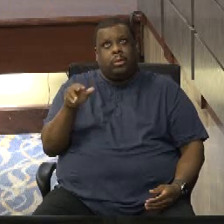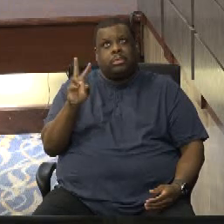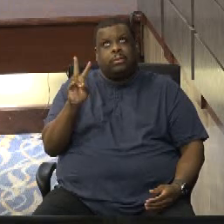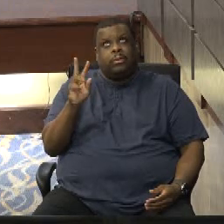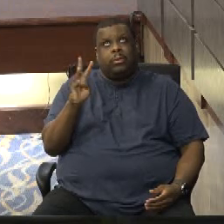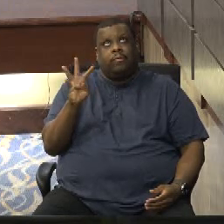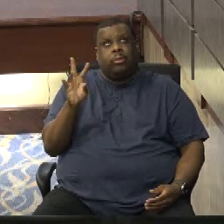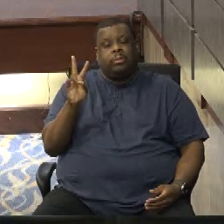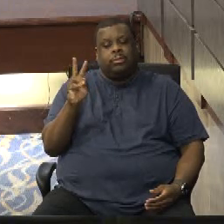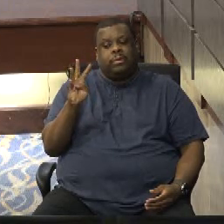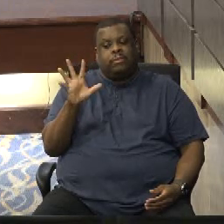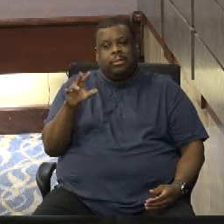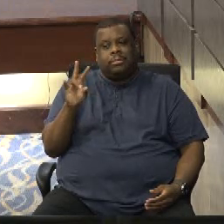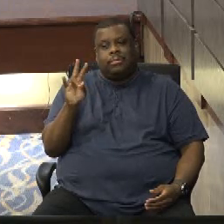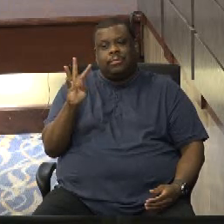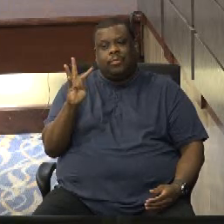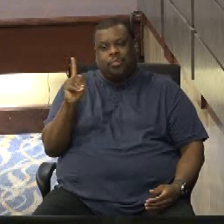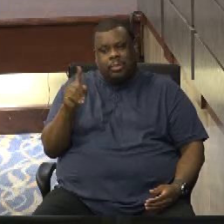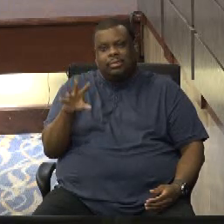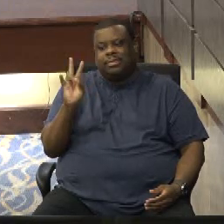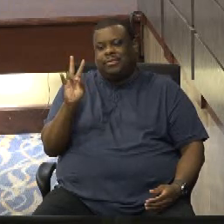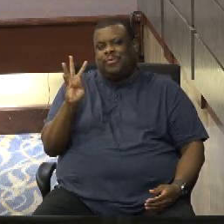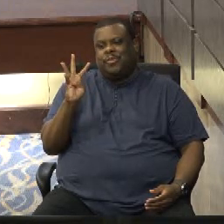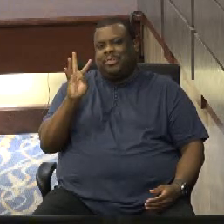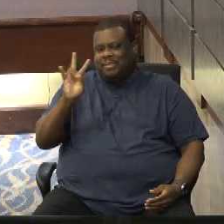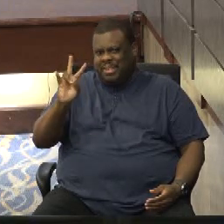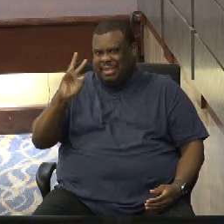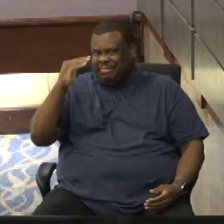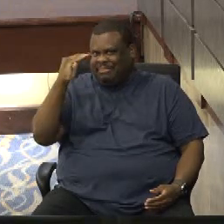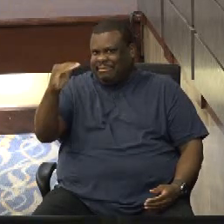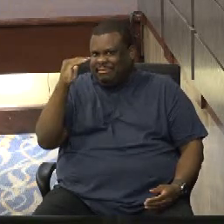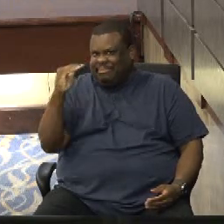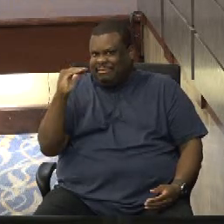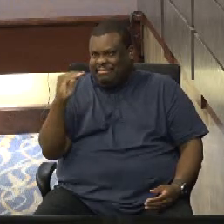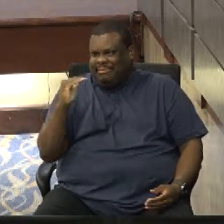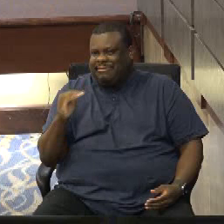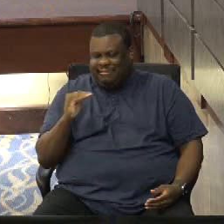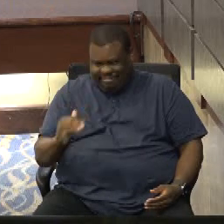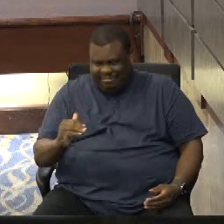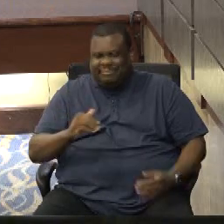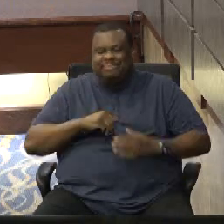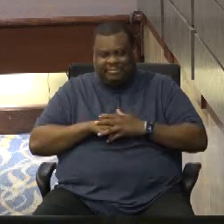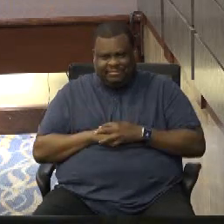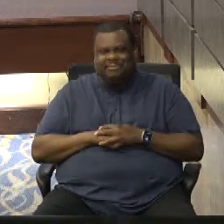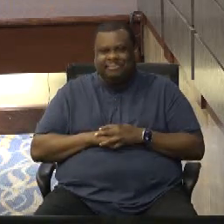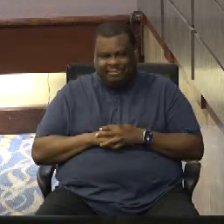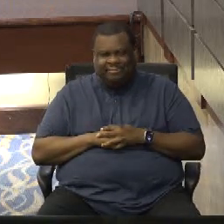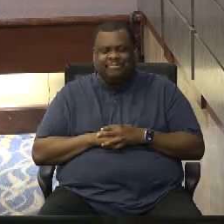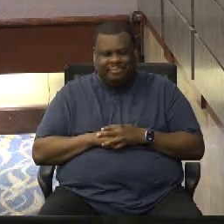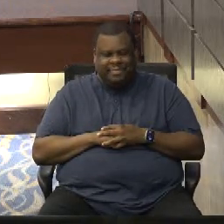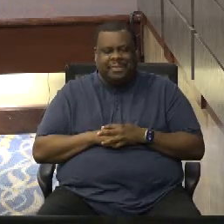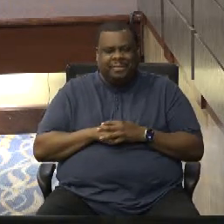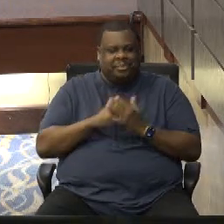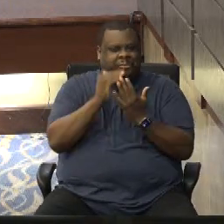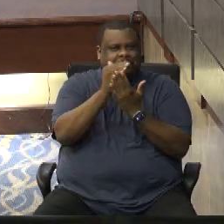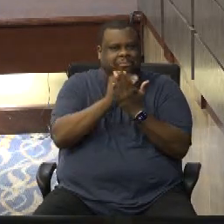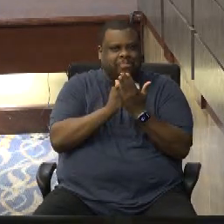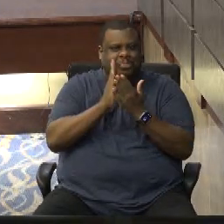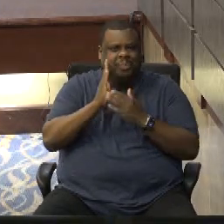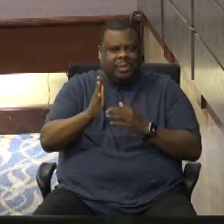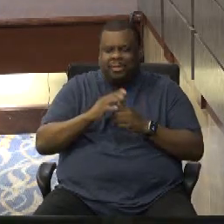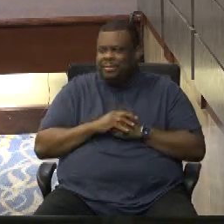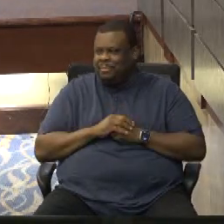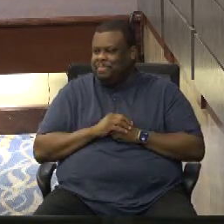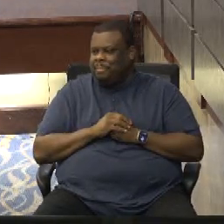734, 735, 741, and 747, as Councilmember Borderoot has filed an affidavit of substantial interest on these items.